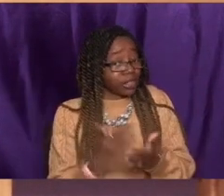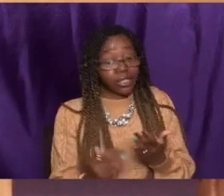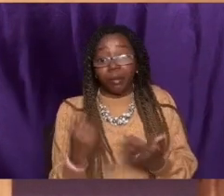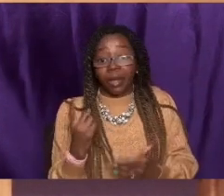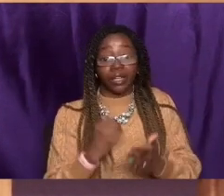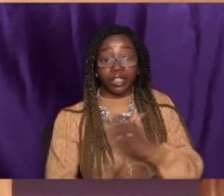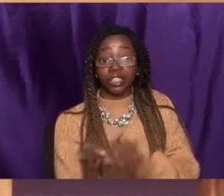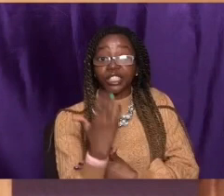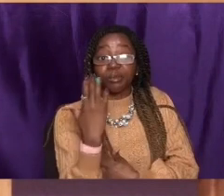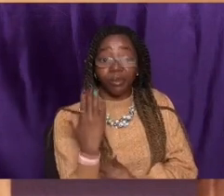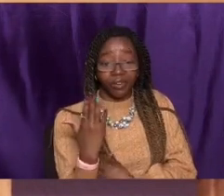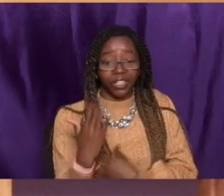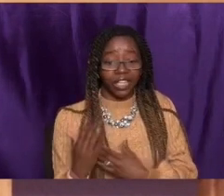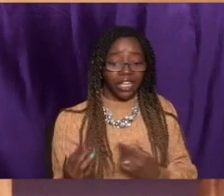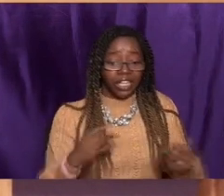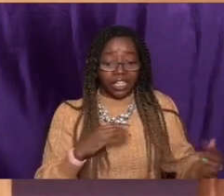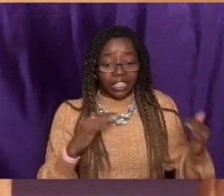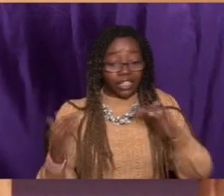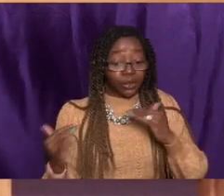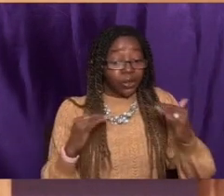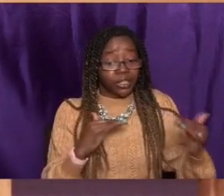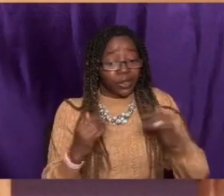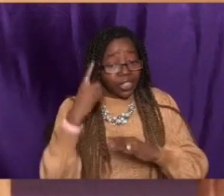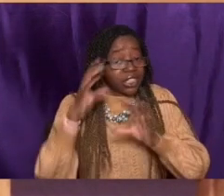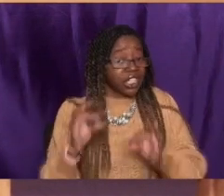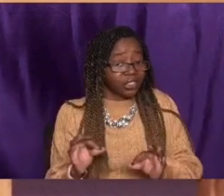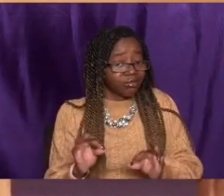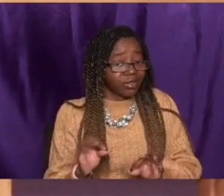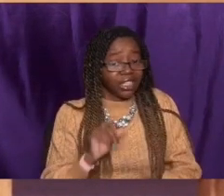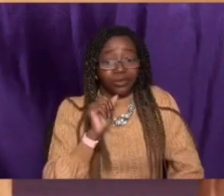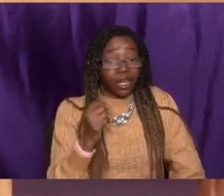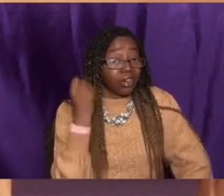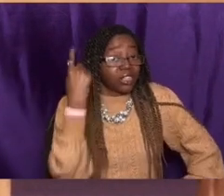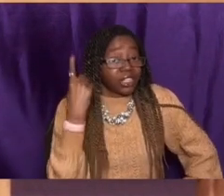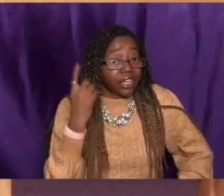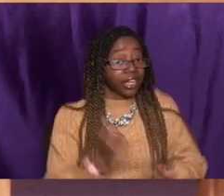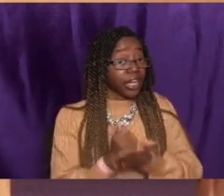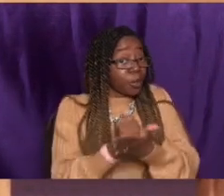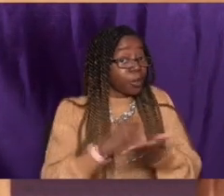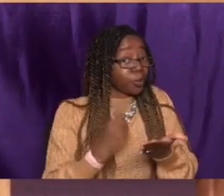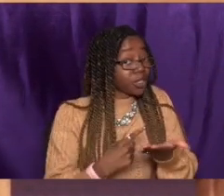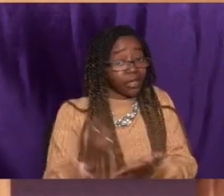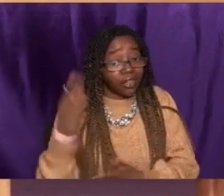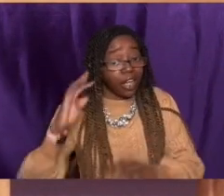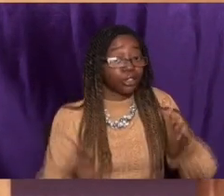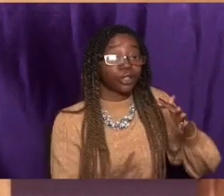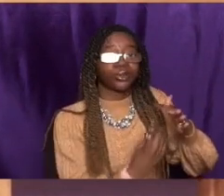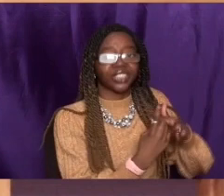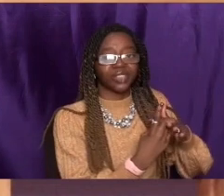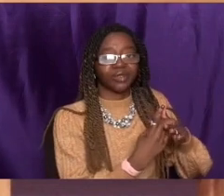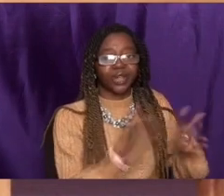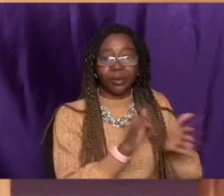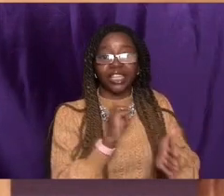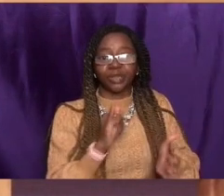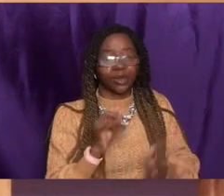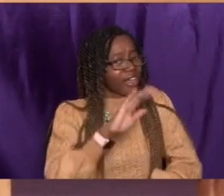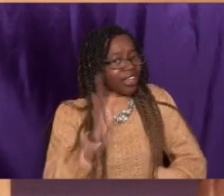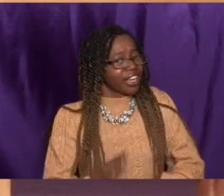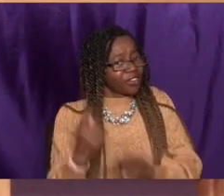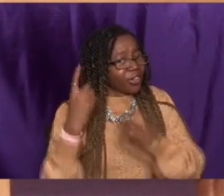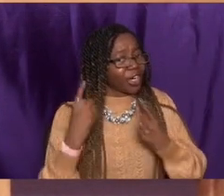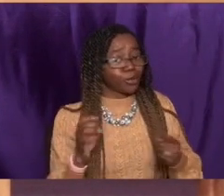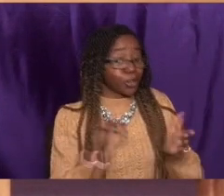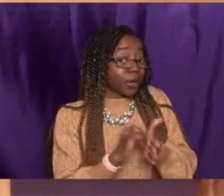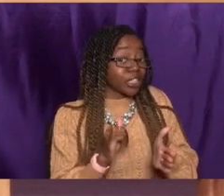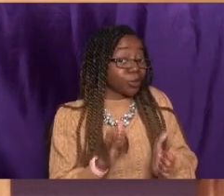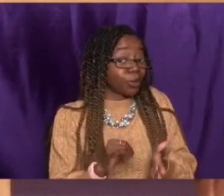this morning is wrestling with a decision that does not make sense. Can I help you with something? God shows up in the impossible. He never comes when it's